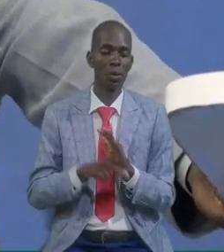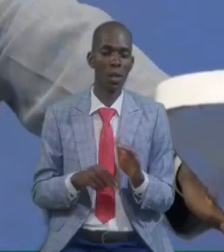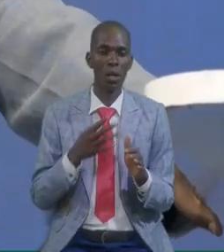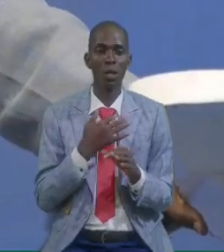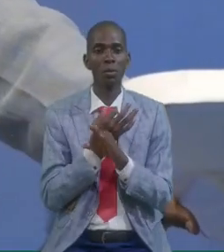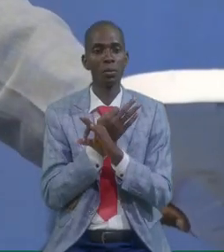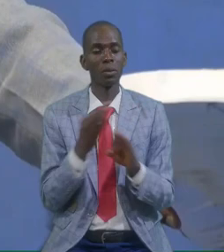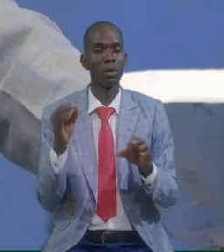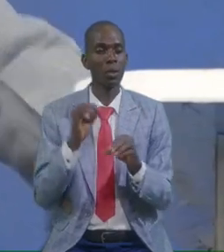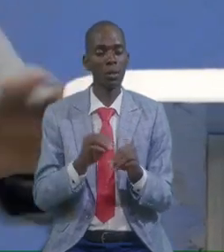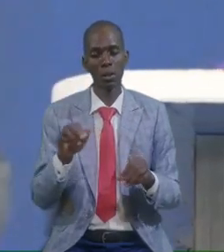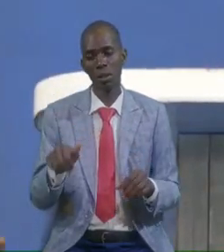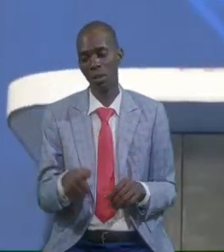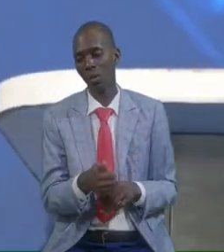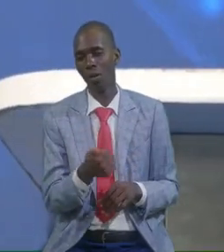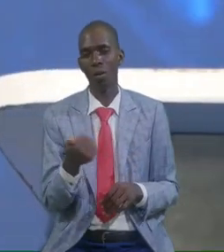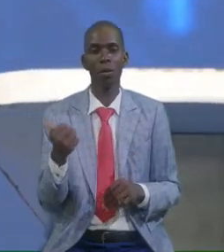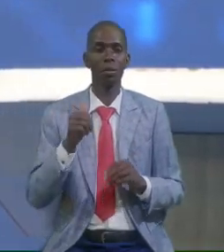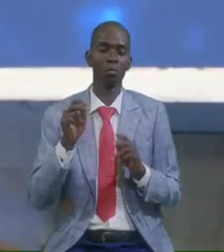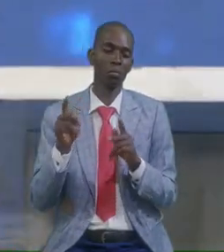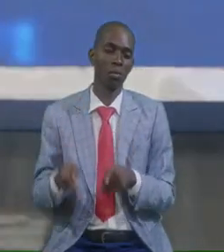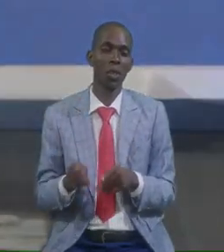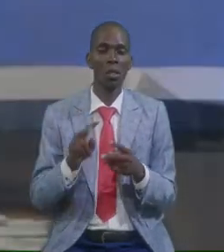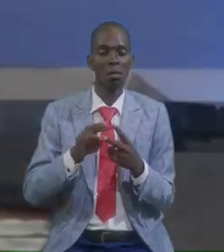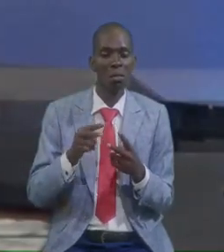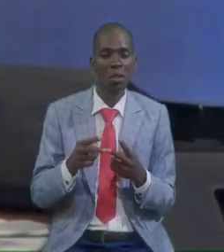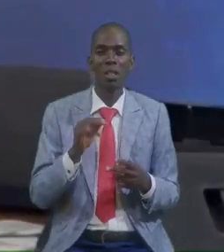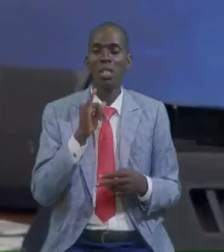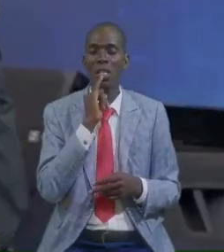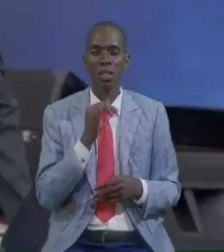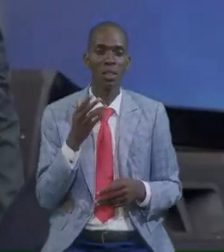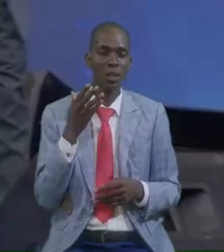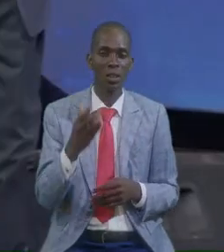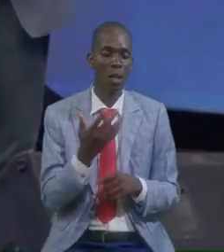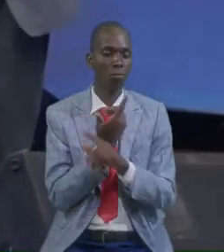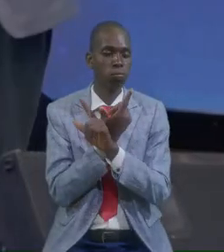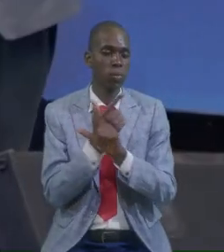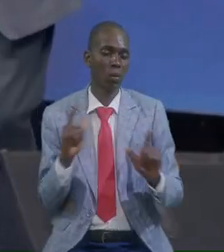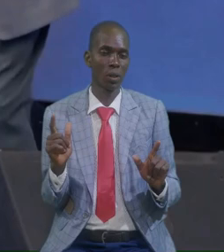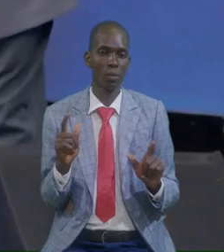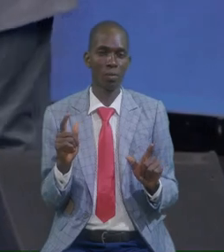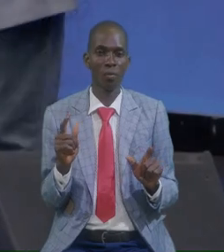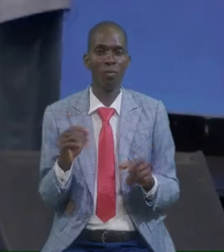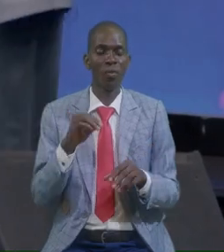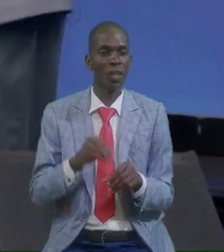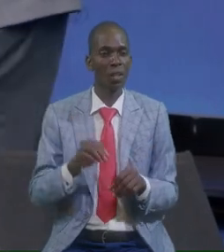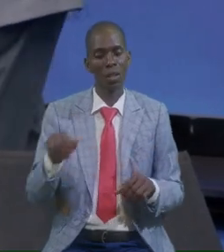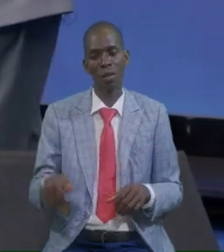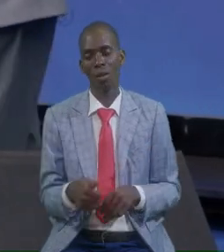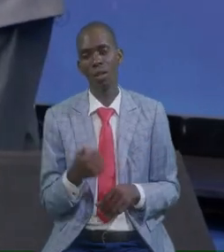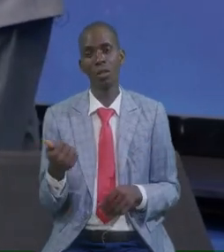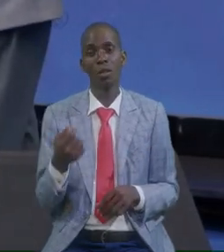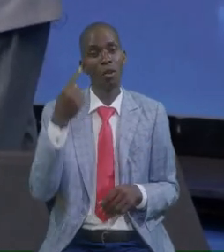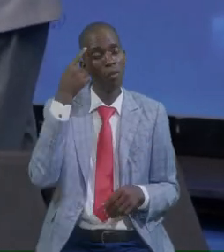in any other, neither is there liberation in any other, for there